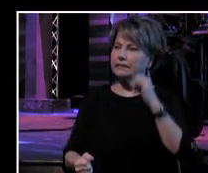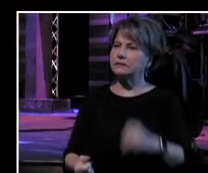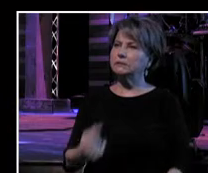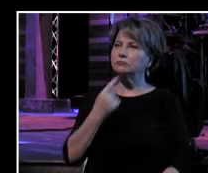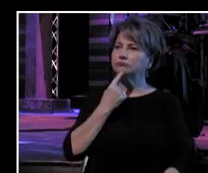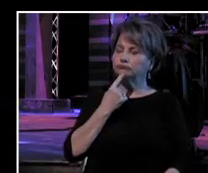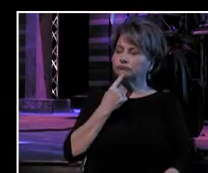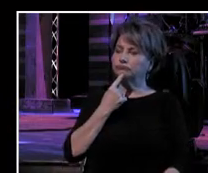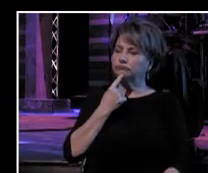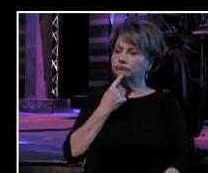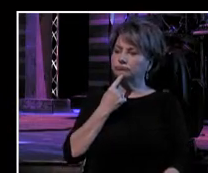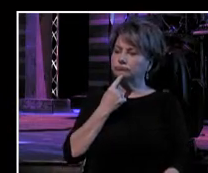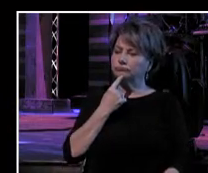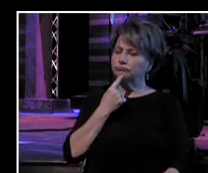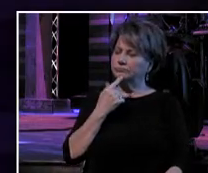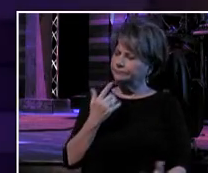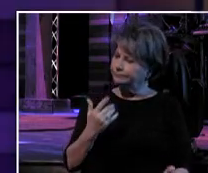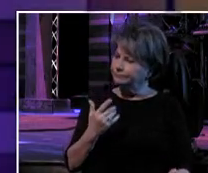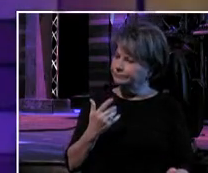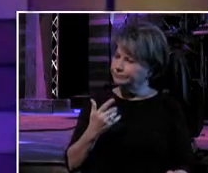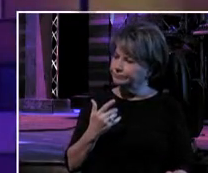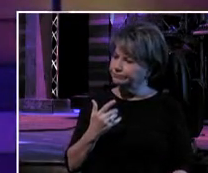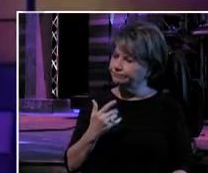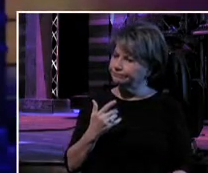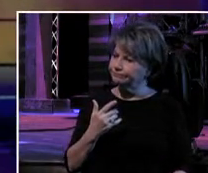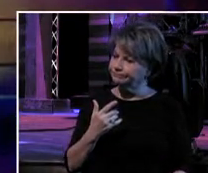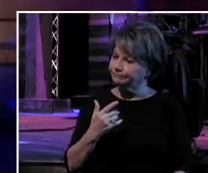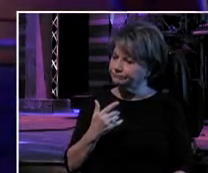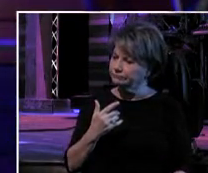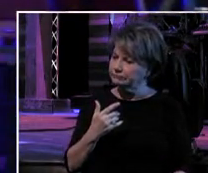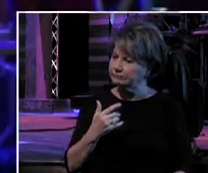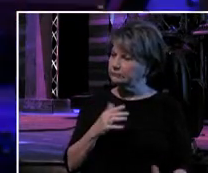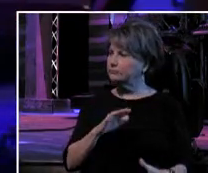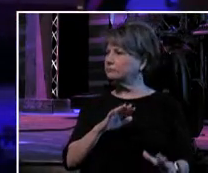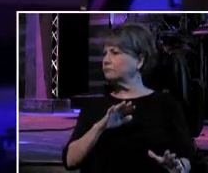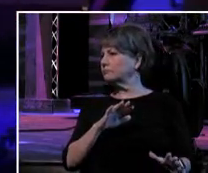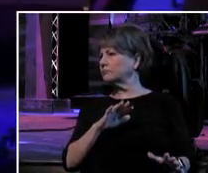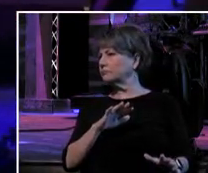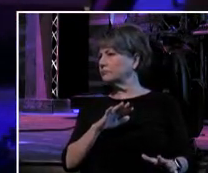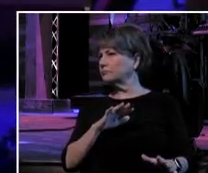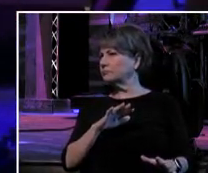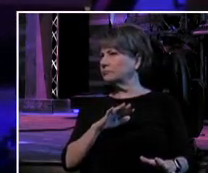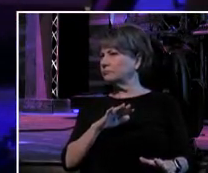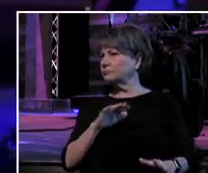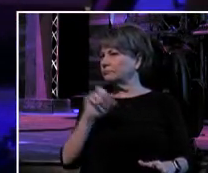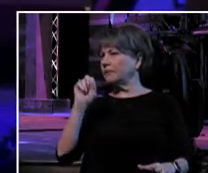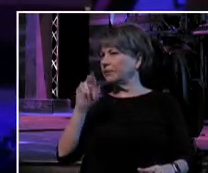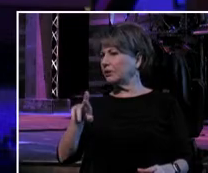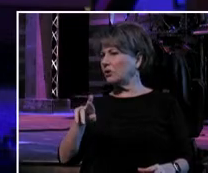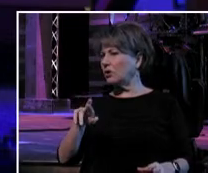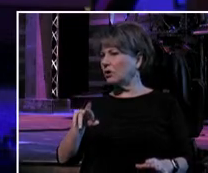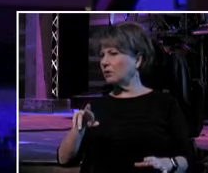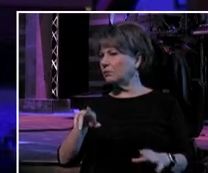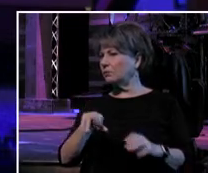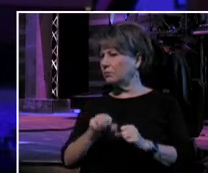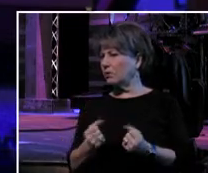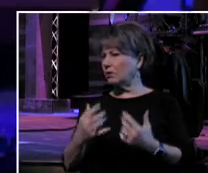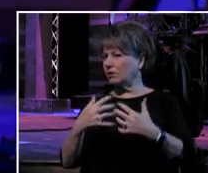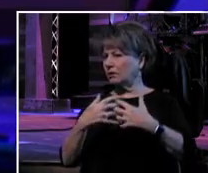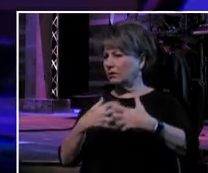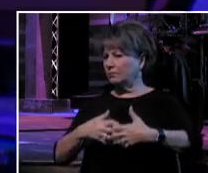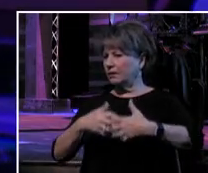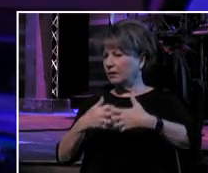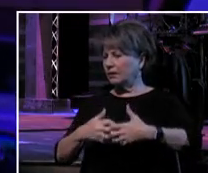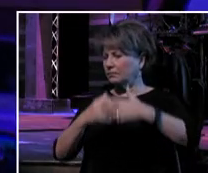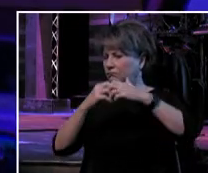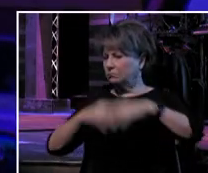the things that probably knock me off kilter. It's the broken down car. It's the delay